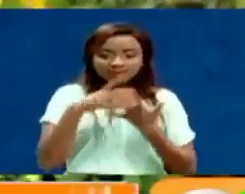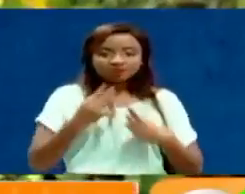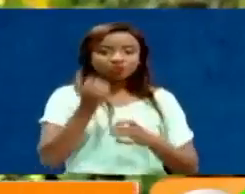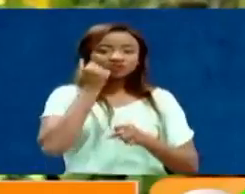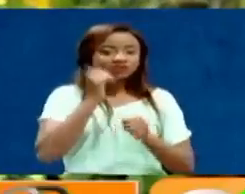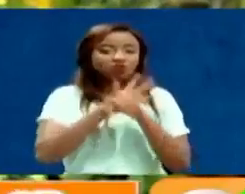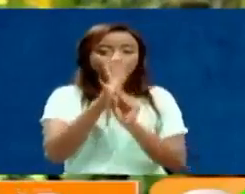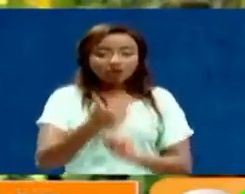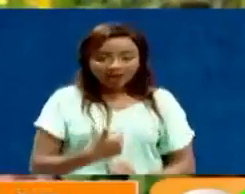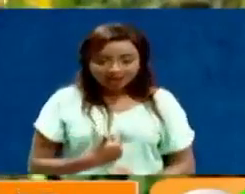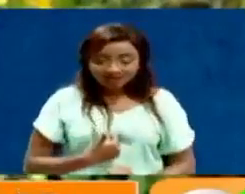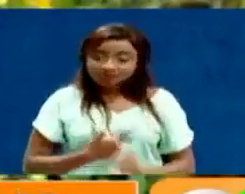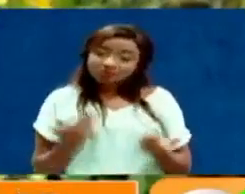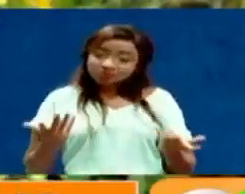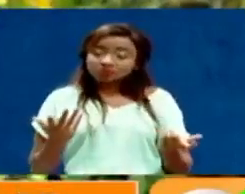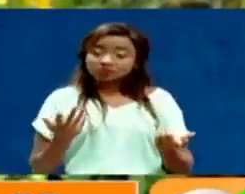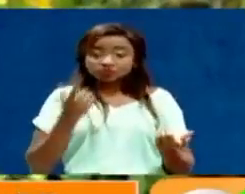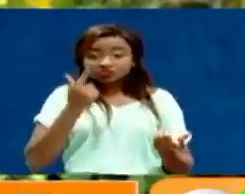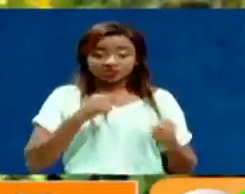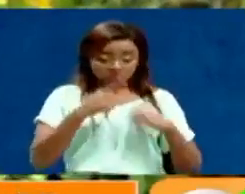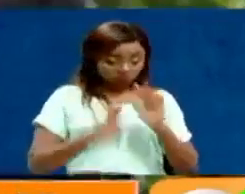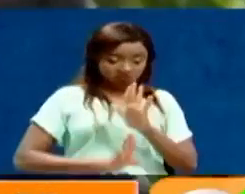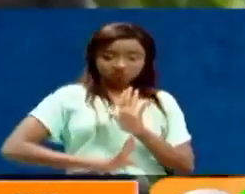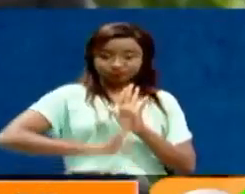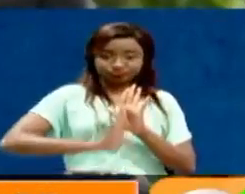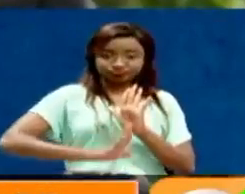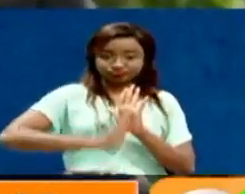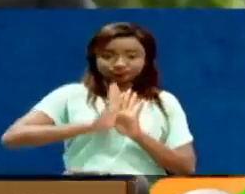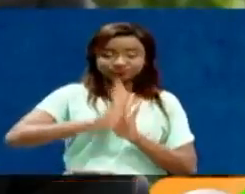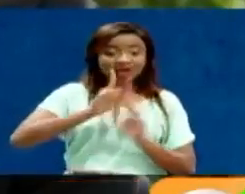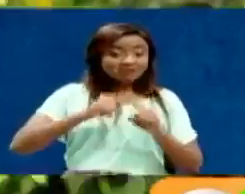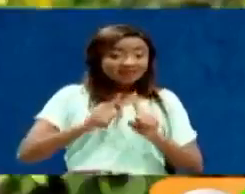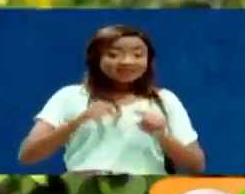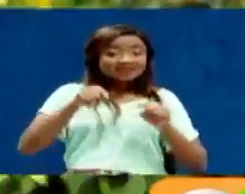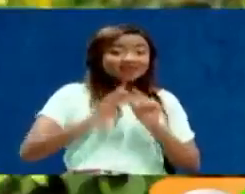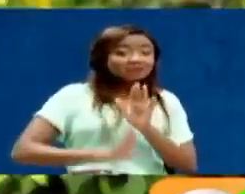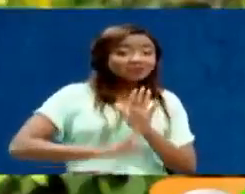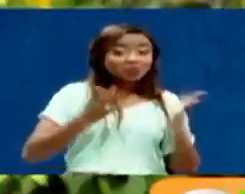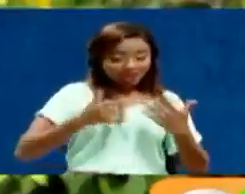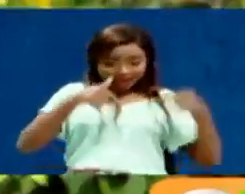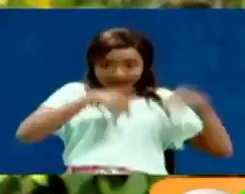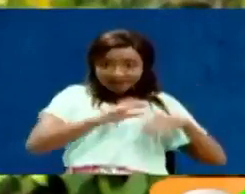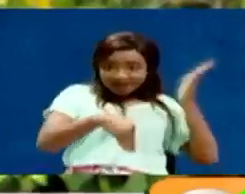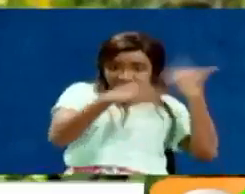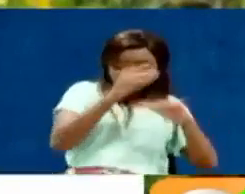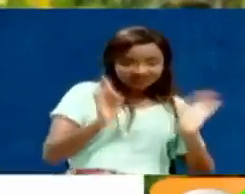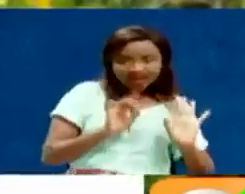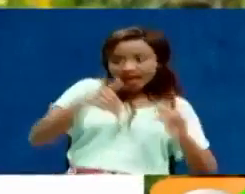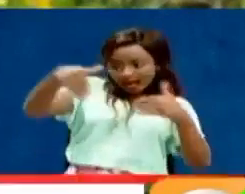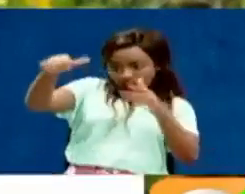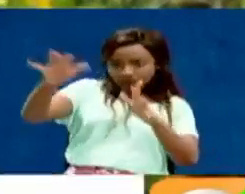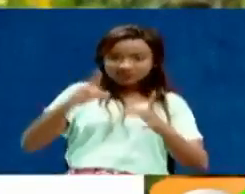cases. They are going up. They are increasing. The good thing is that they are not here in campus. Also, we have lost others who have